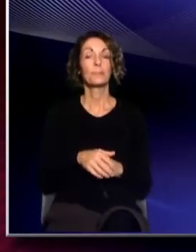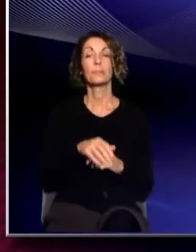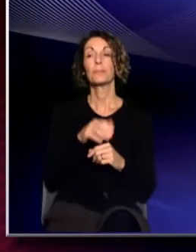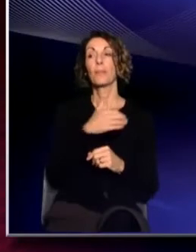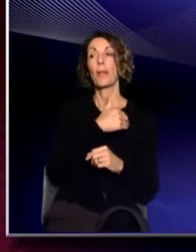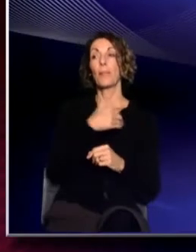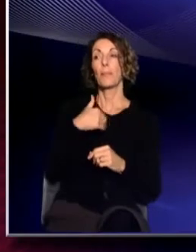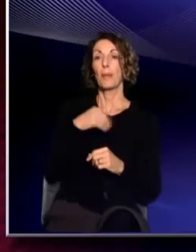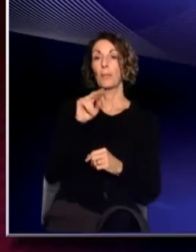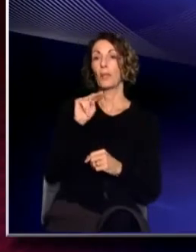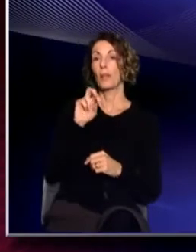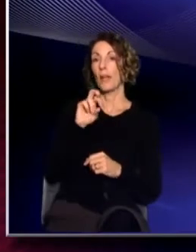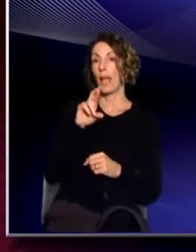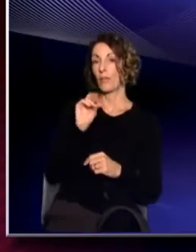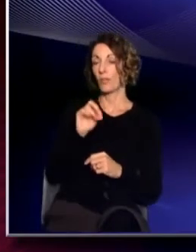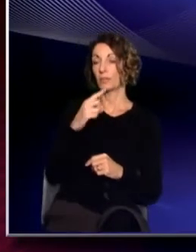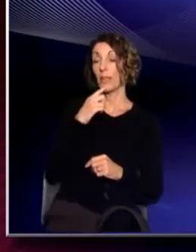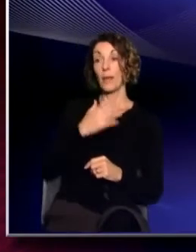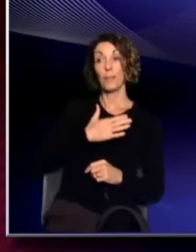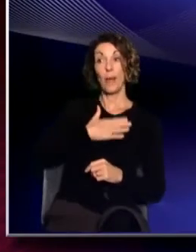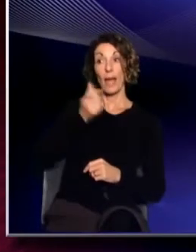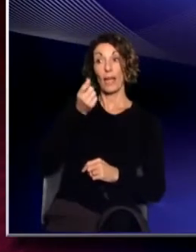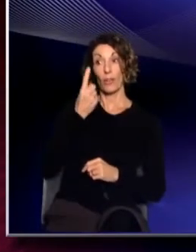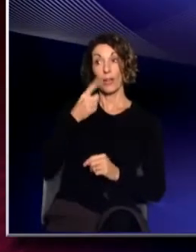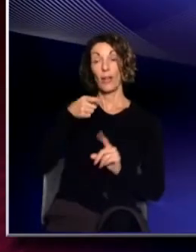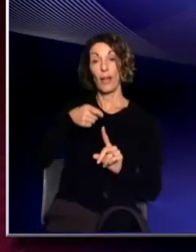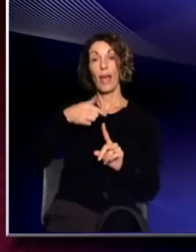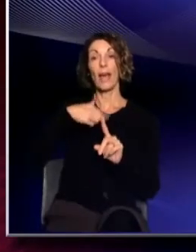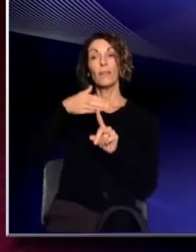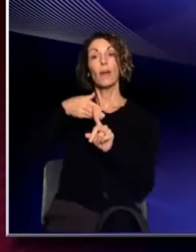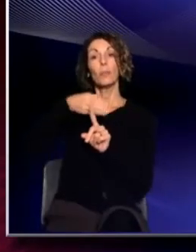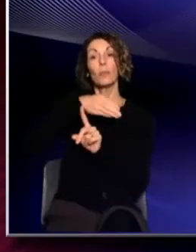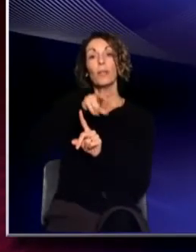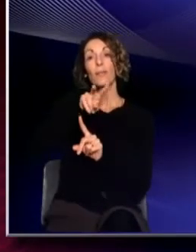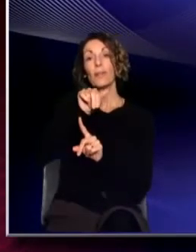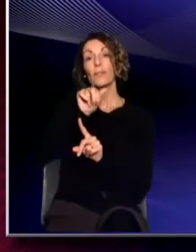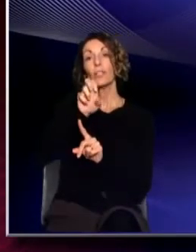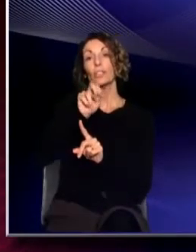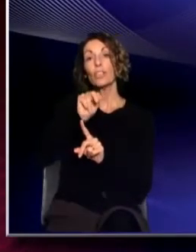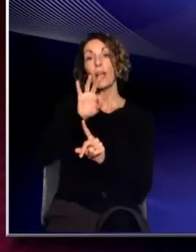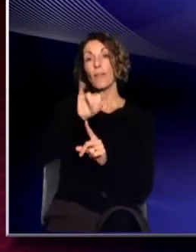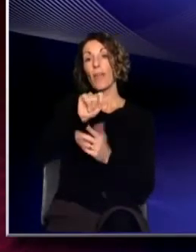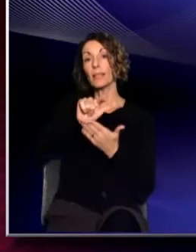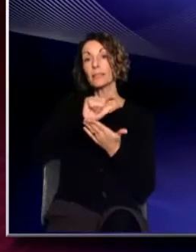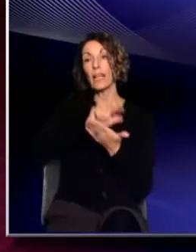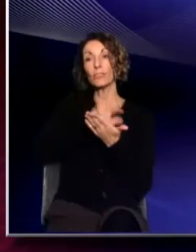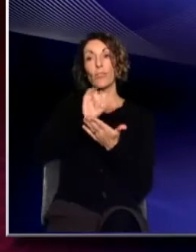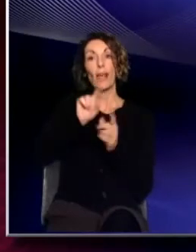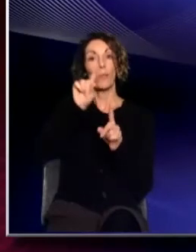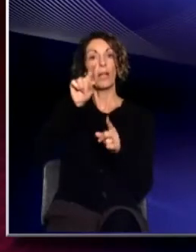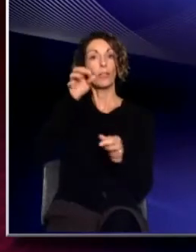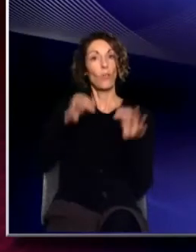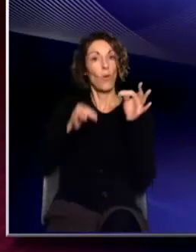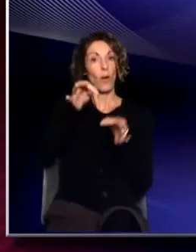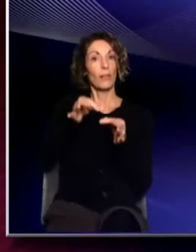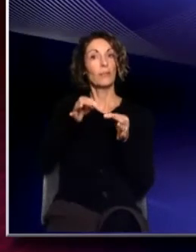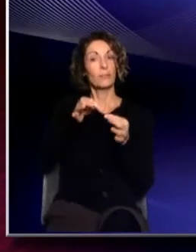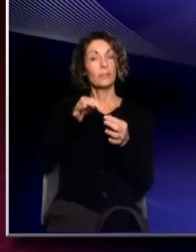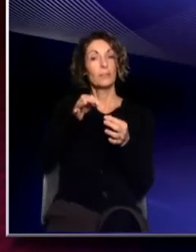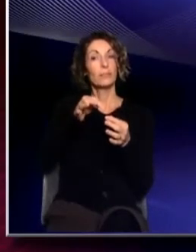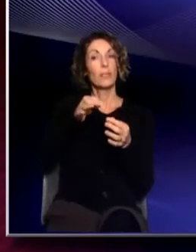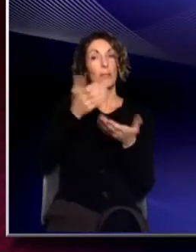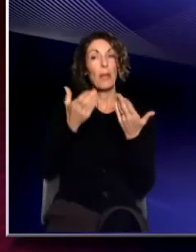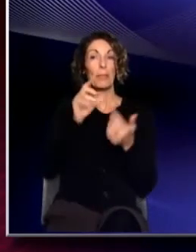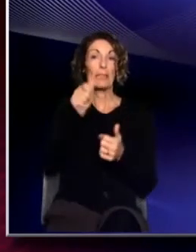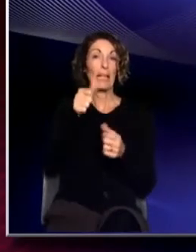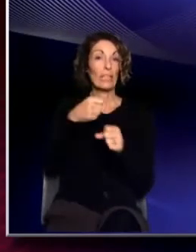So, my understanding is that there was a previous version of this statute that was litigated maybe 10 years ago, perhaps a bit more, and then